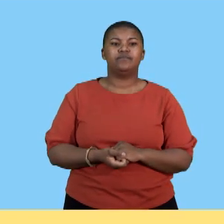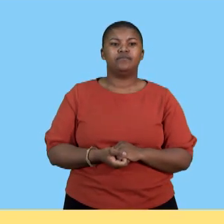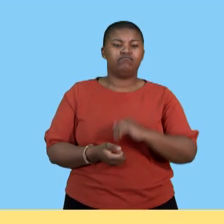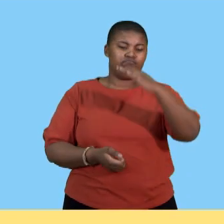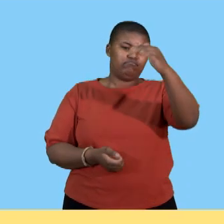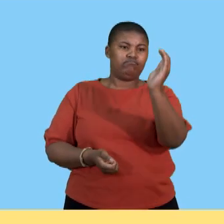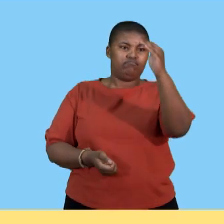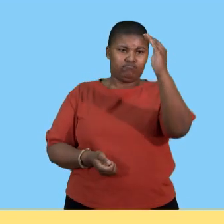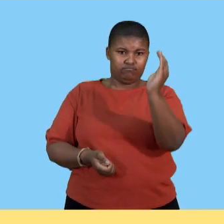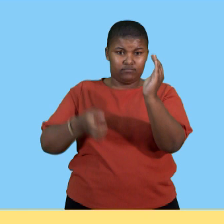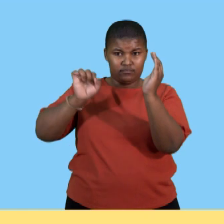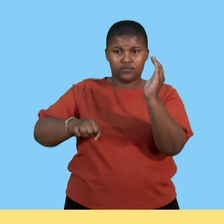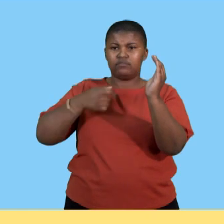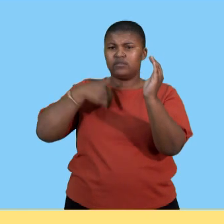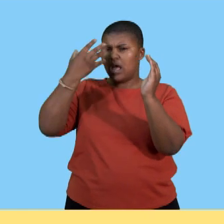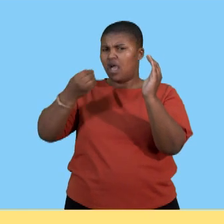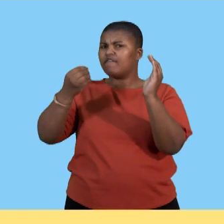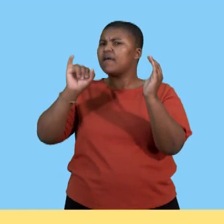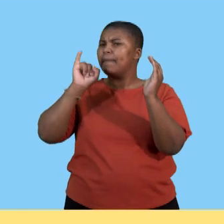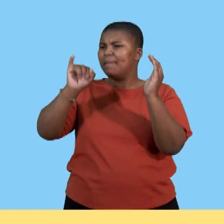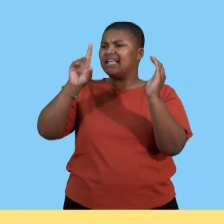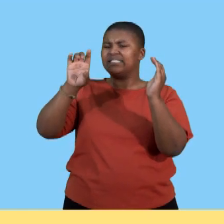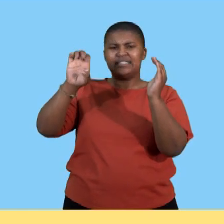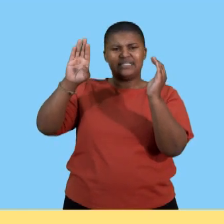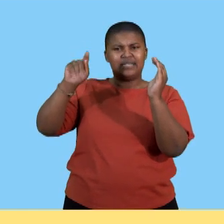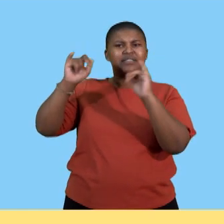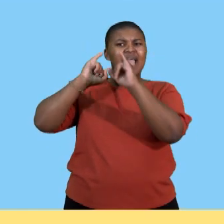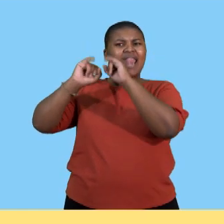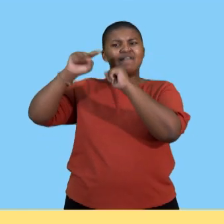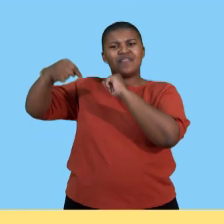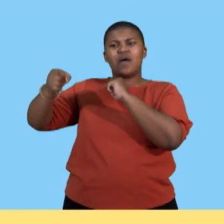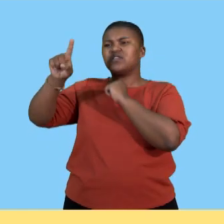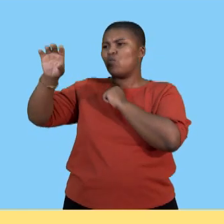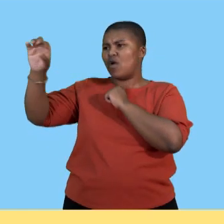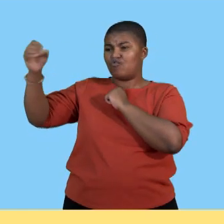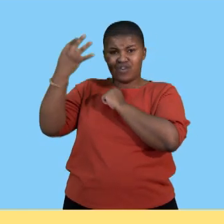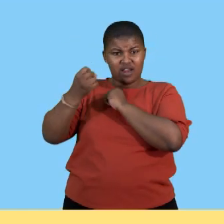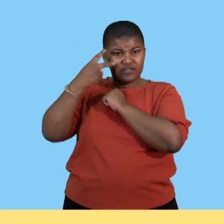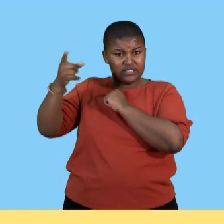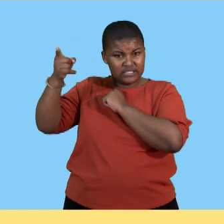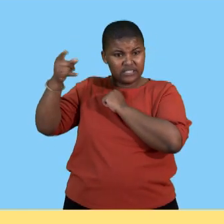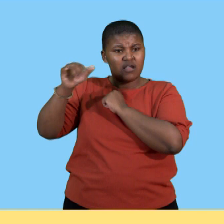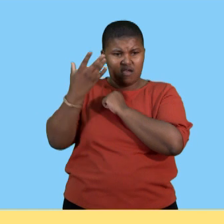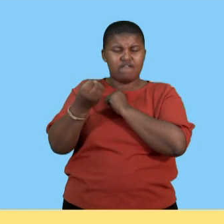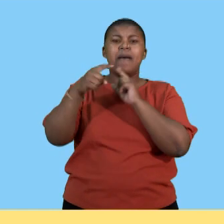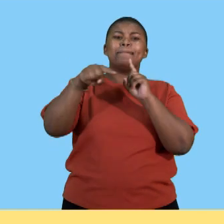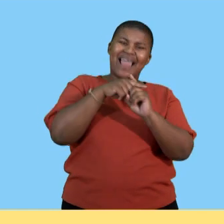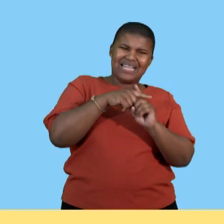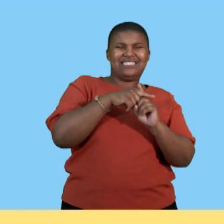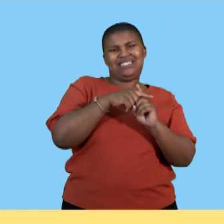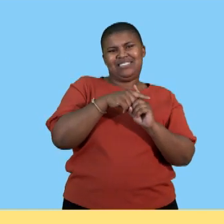I open my bracket. Here I have bad debts, 11,100. Bad debts, 11.1,